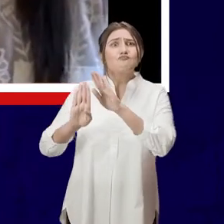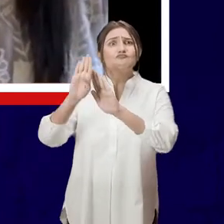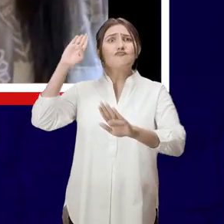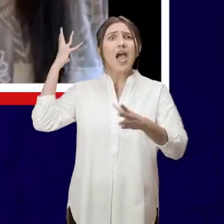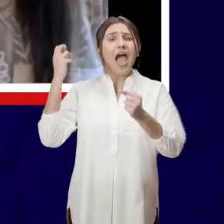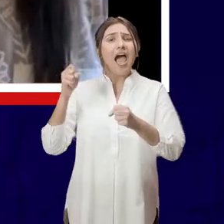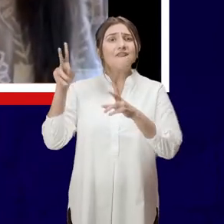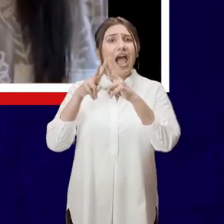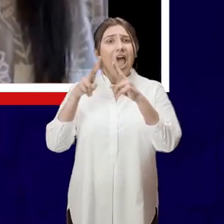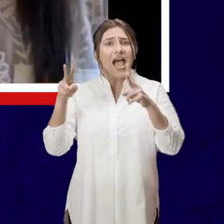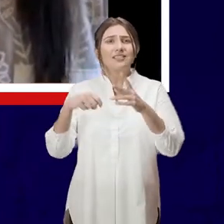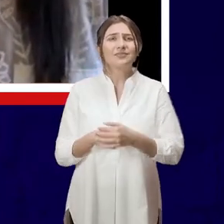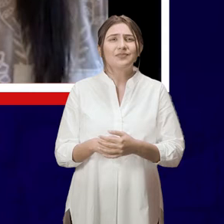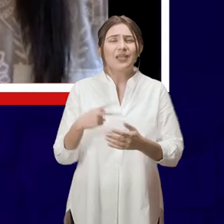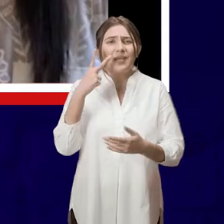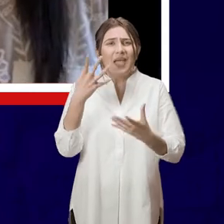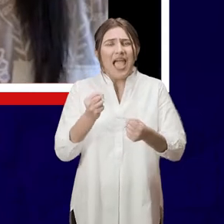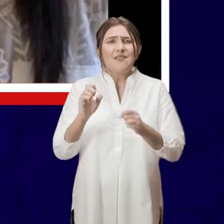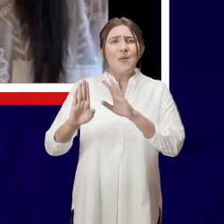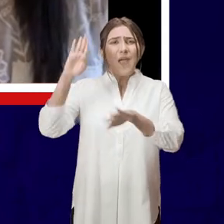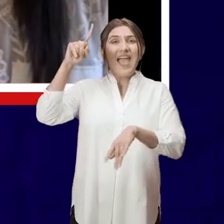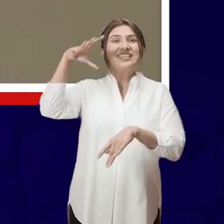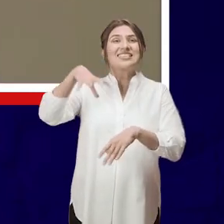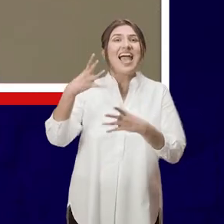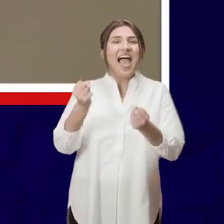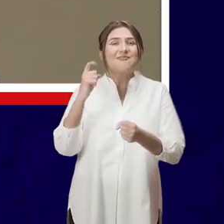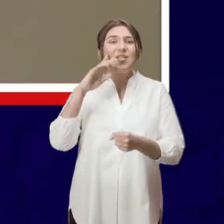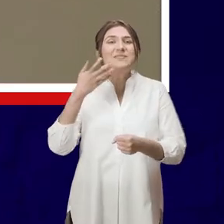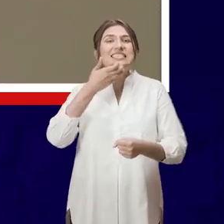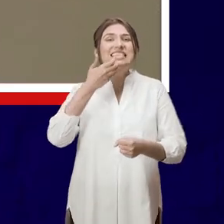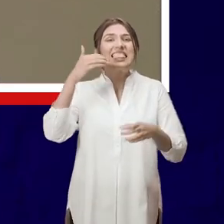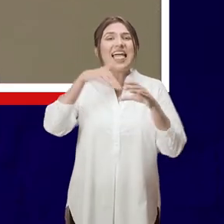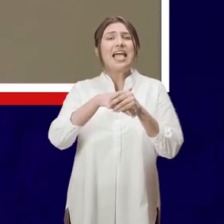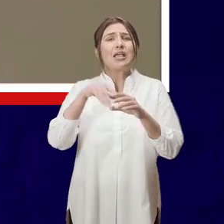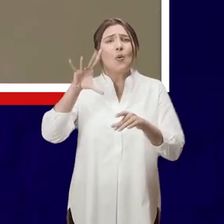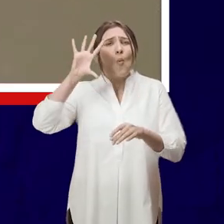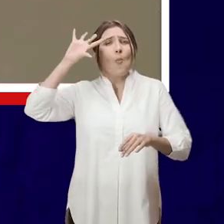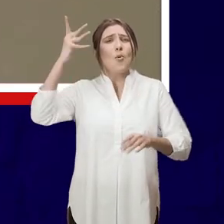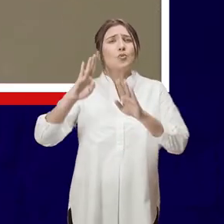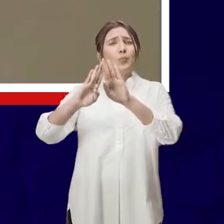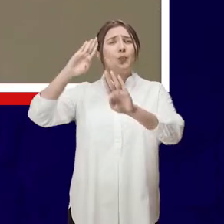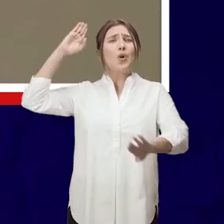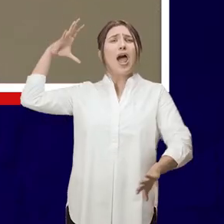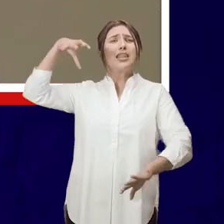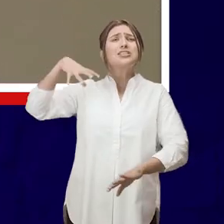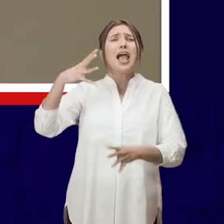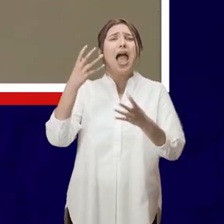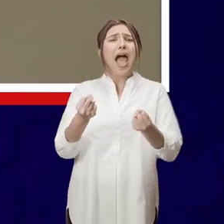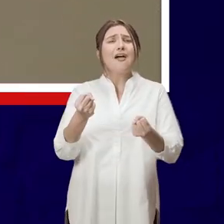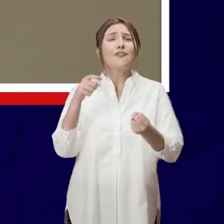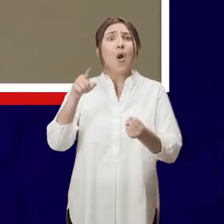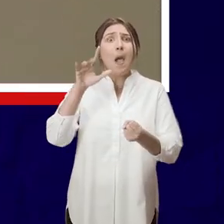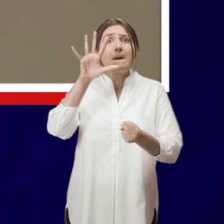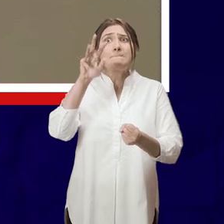amazing Bronze Age site called Mohenjo-Daro, and it is surviving for these centuries. I mean, that's about, you know,